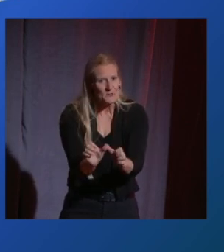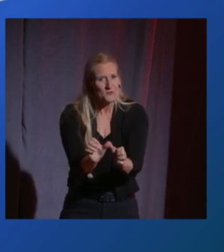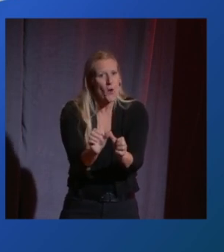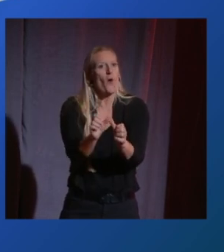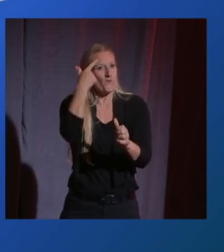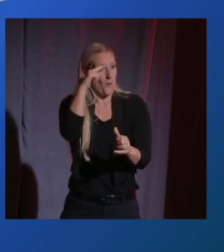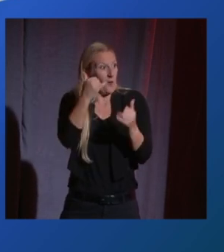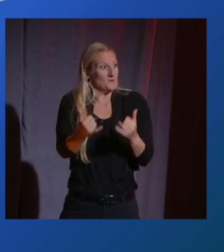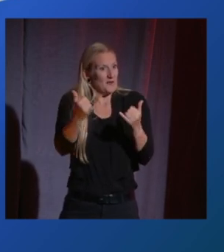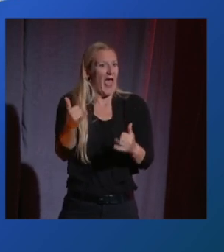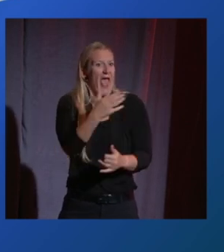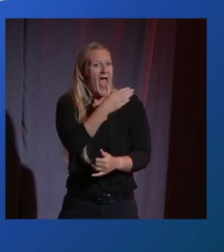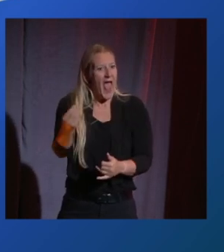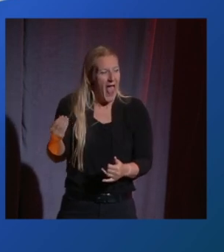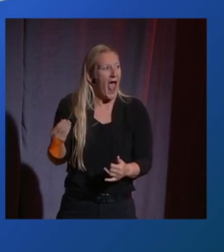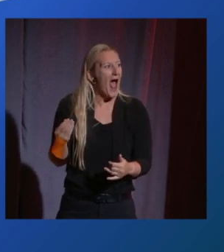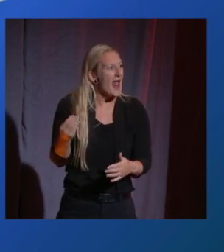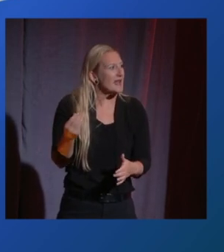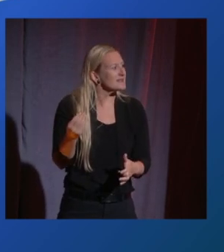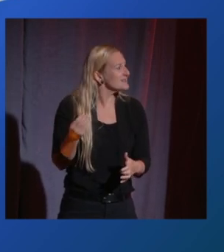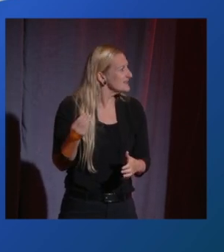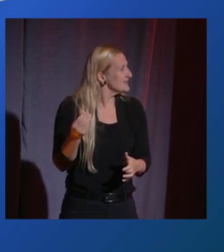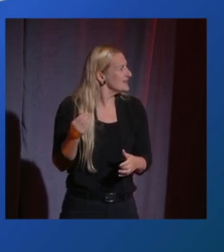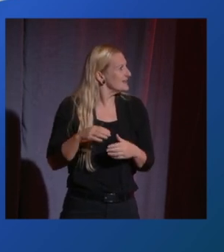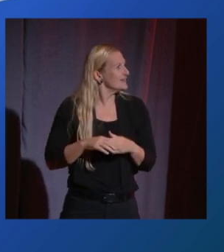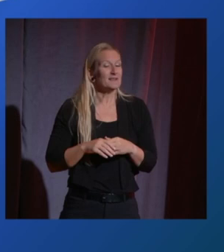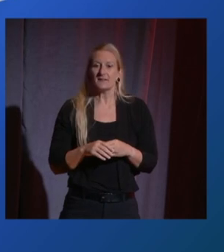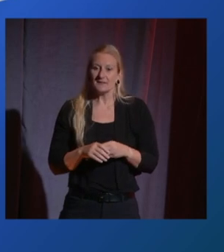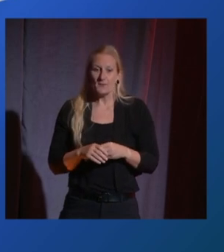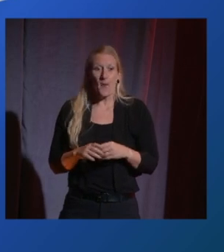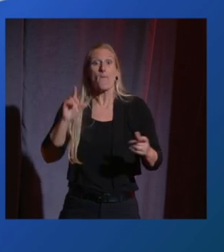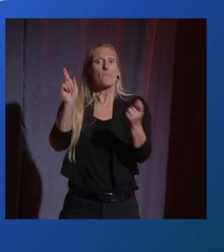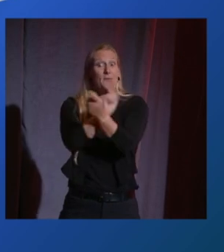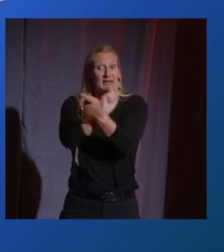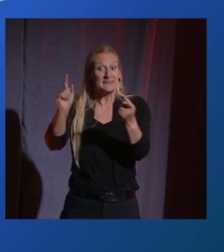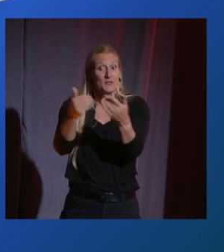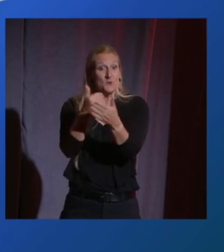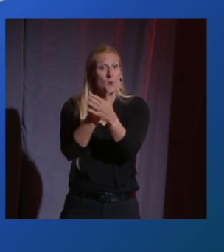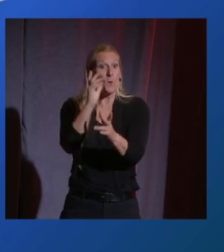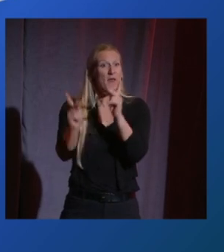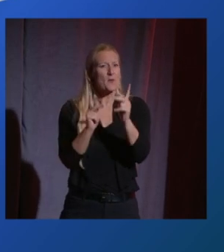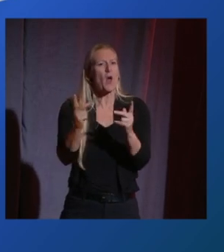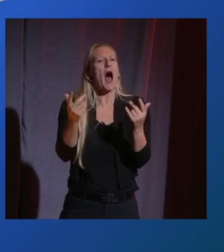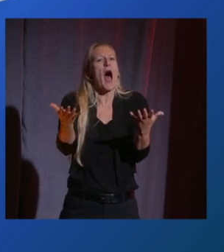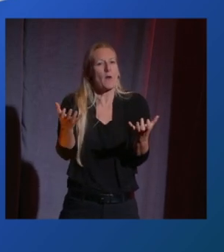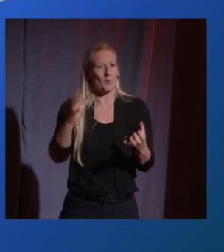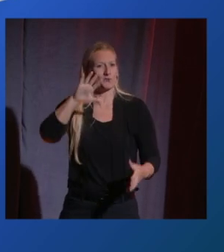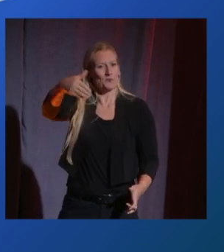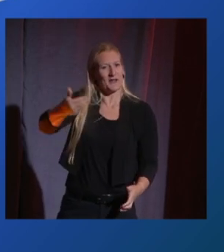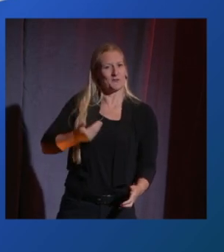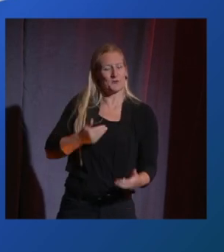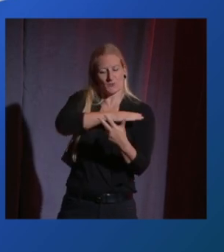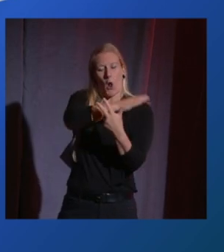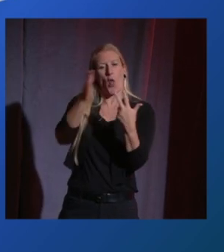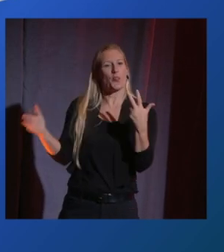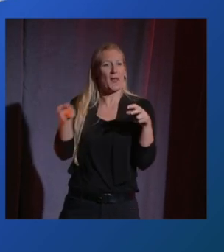day and speaking of meeting new people let me introduce our three